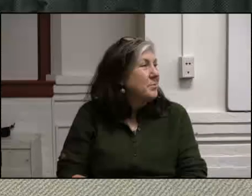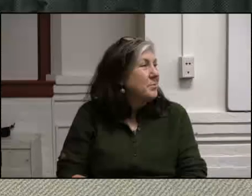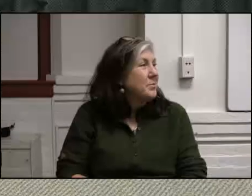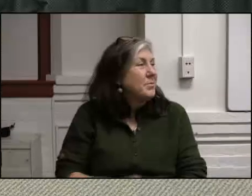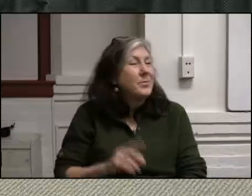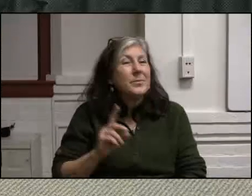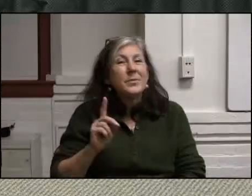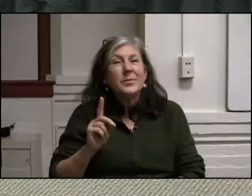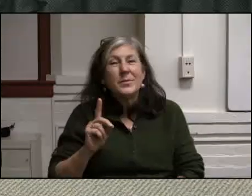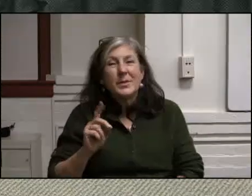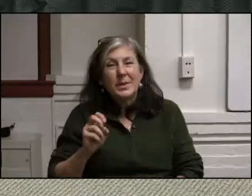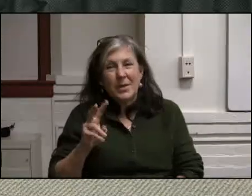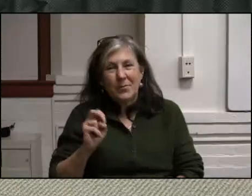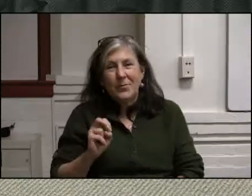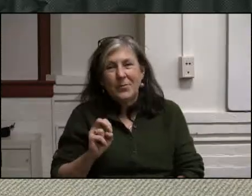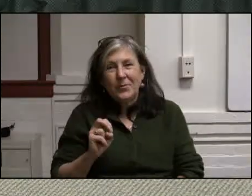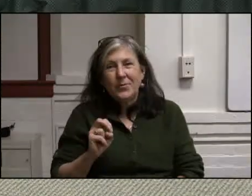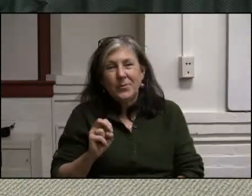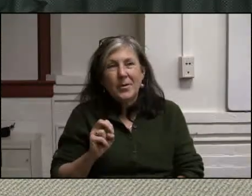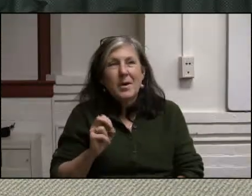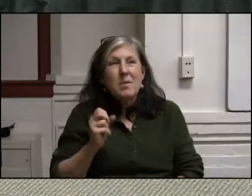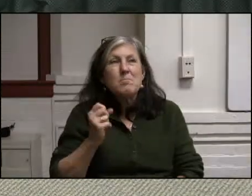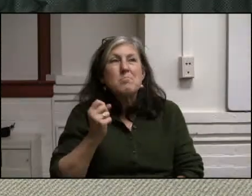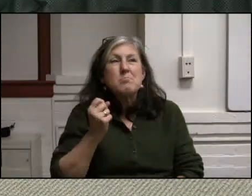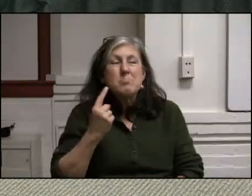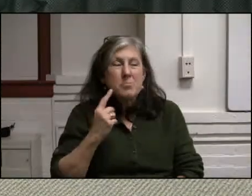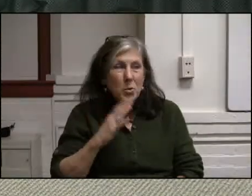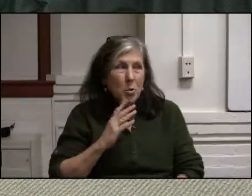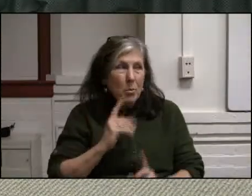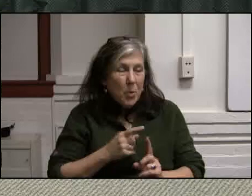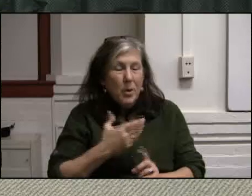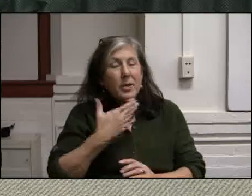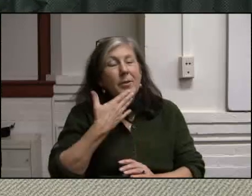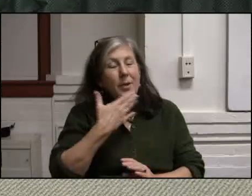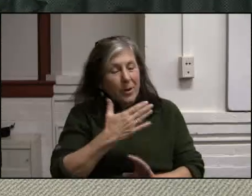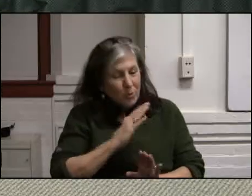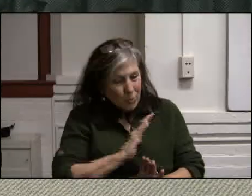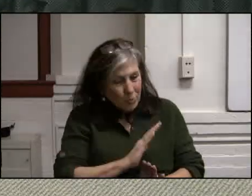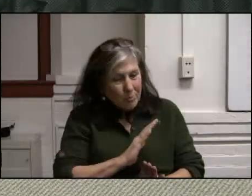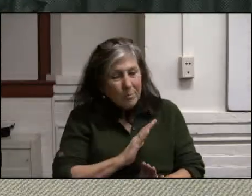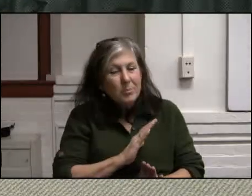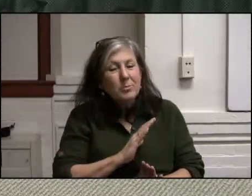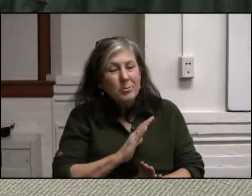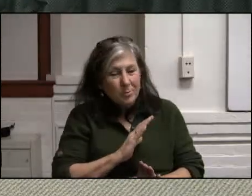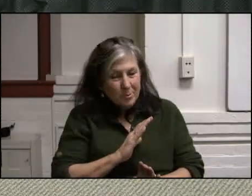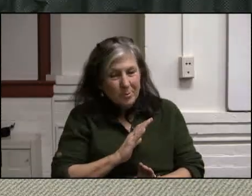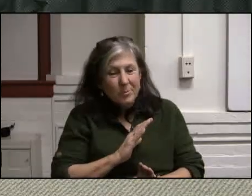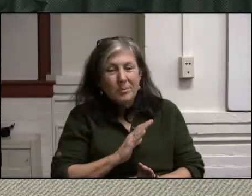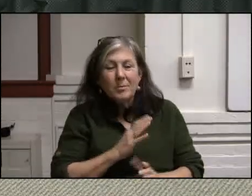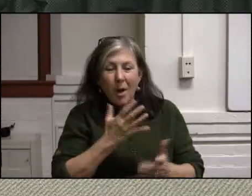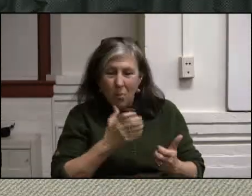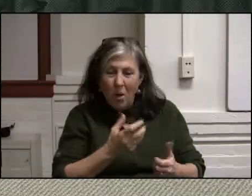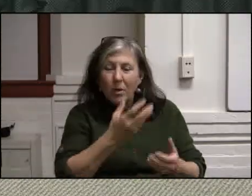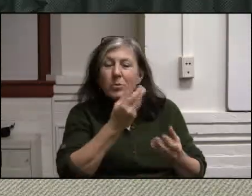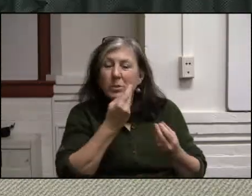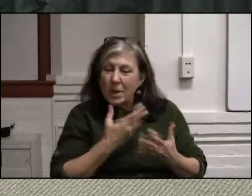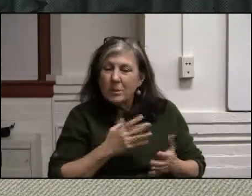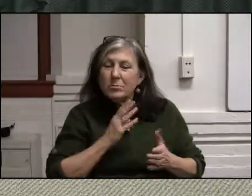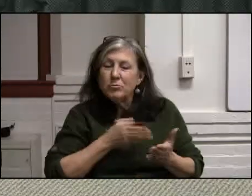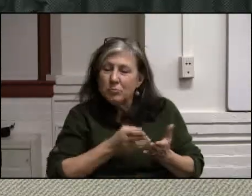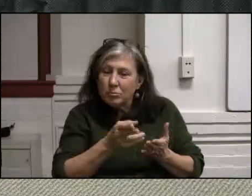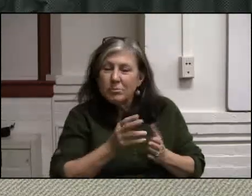I understand what your point, and thank you for making it. That's exactly what I want you to say.